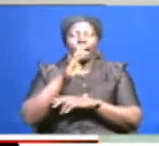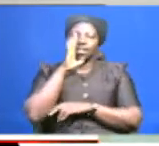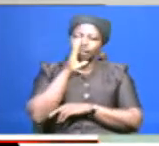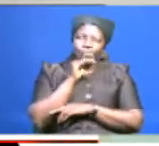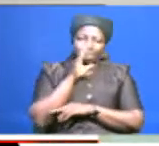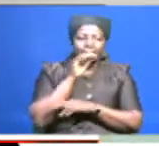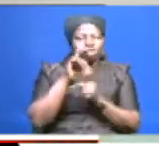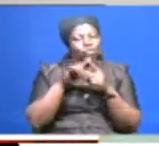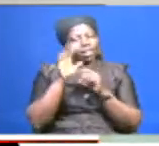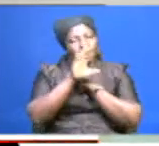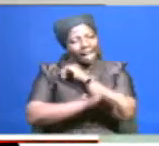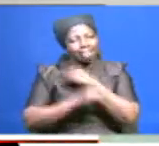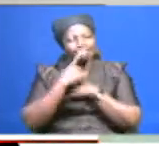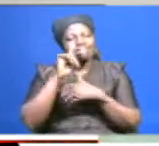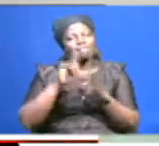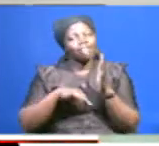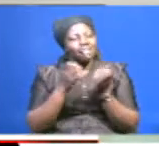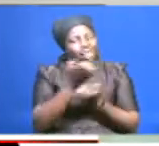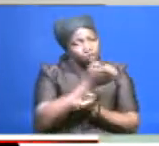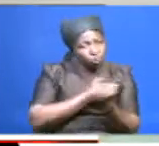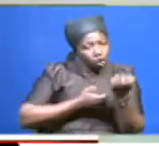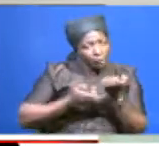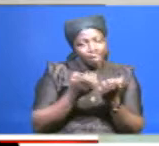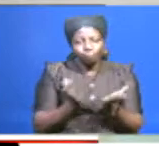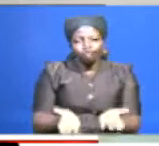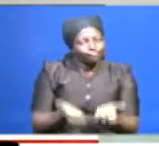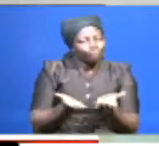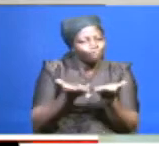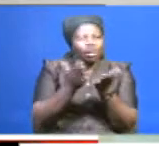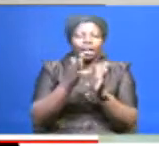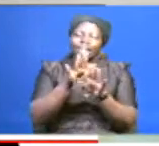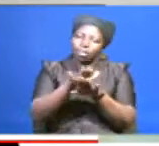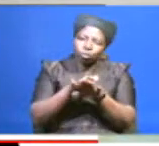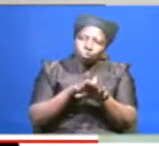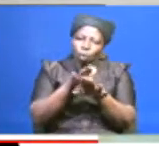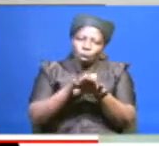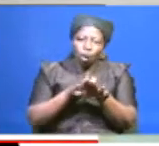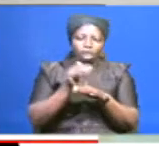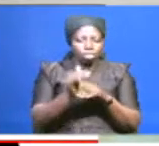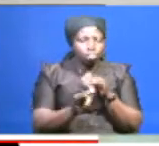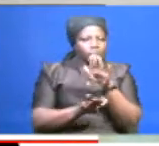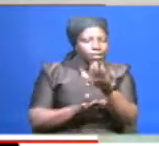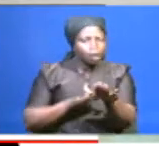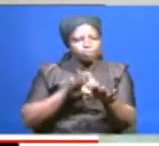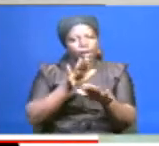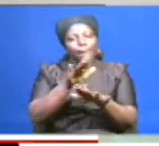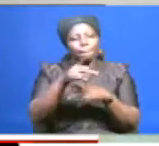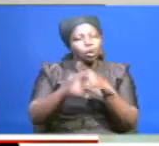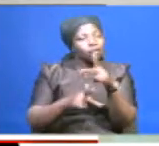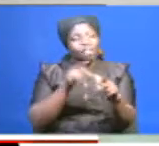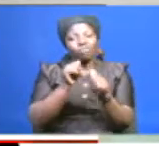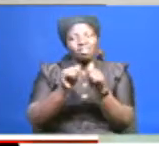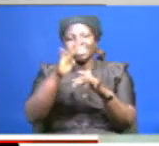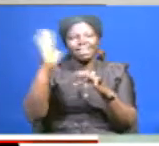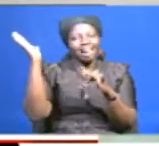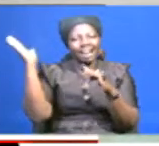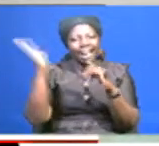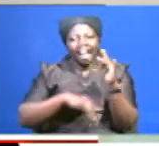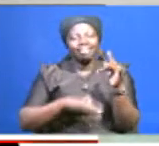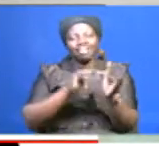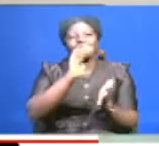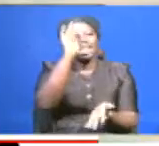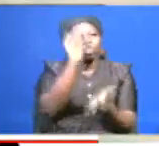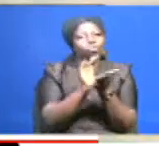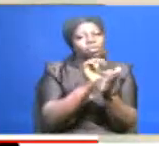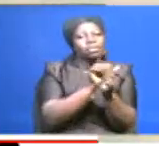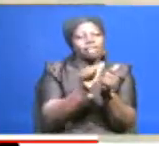said economic recovery is a gradual process that will not automatically drop through the unga shelf prices alone. Here's that